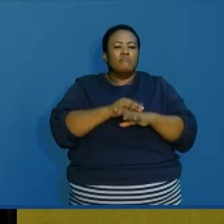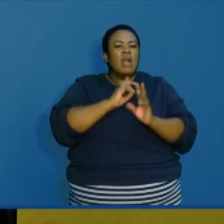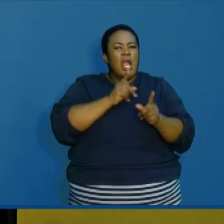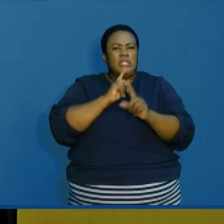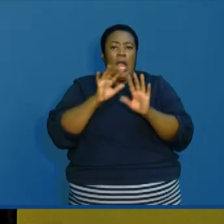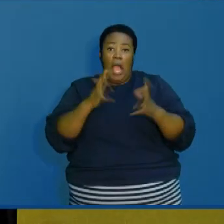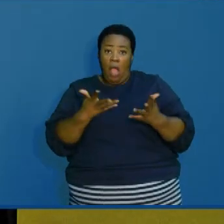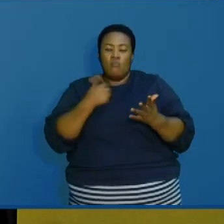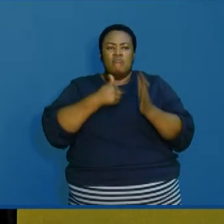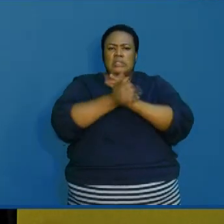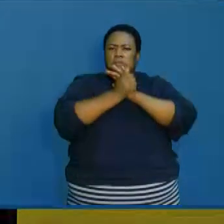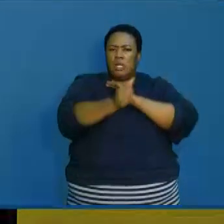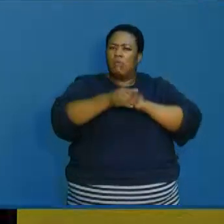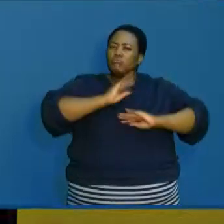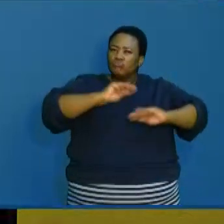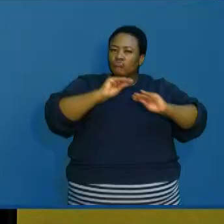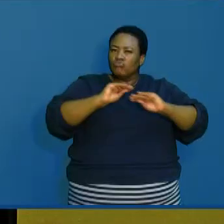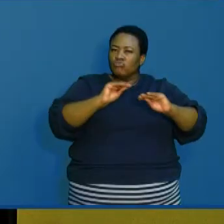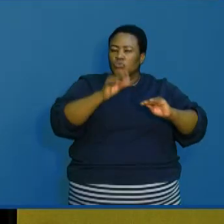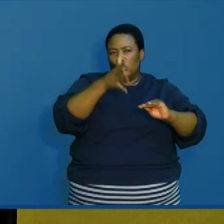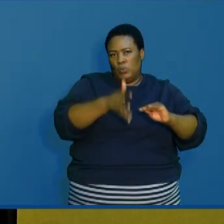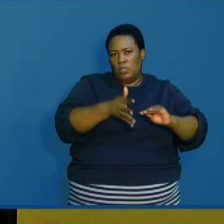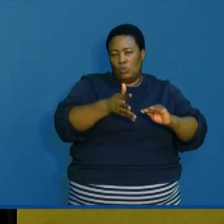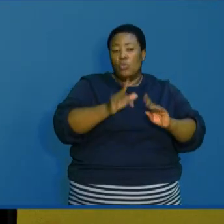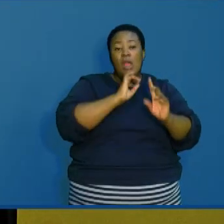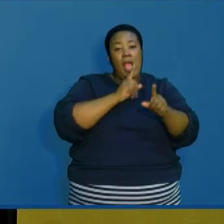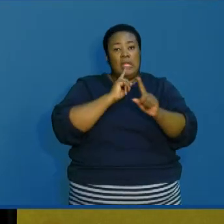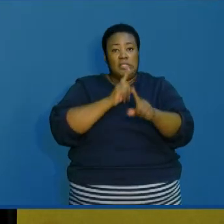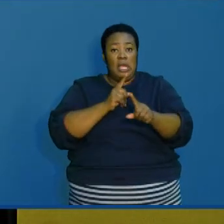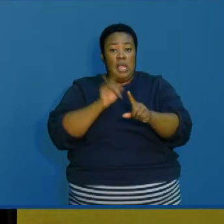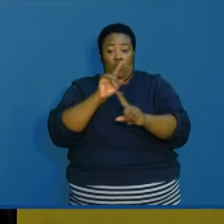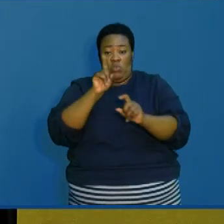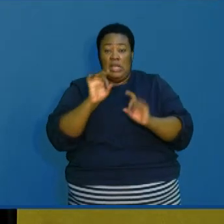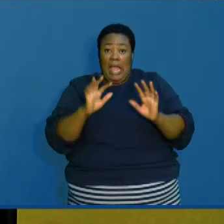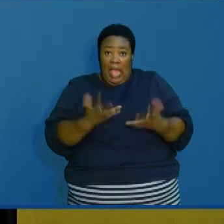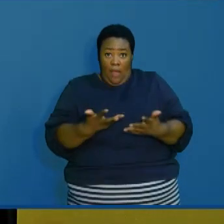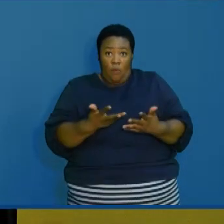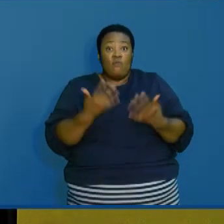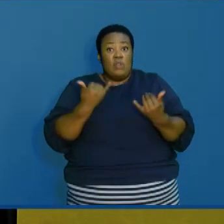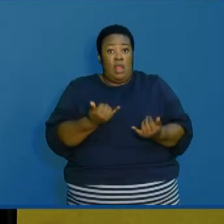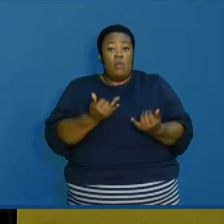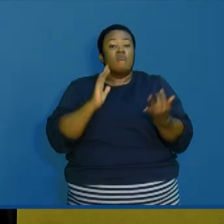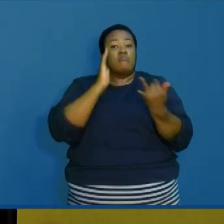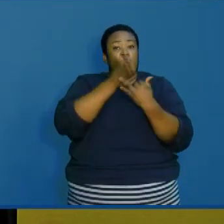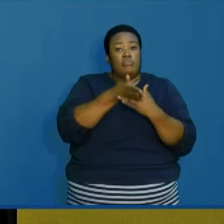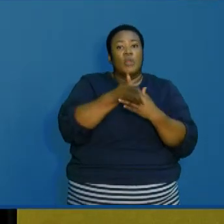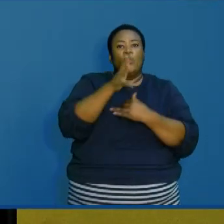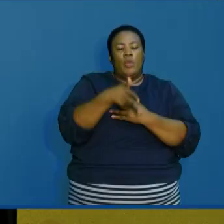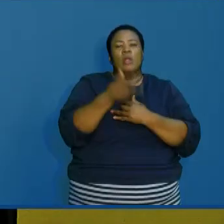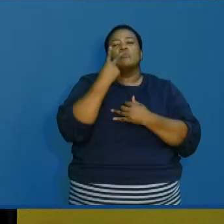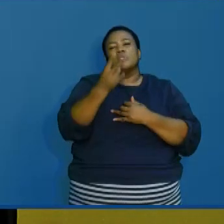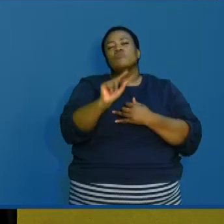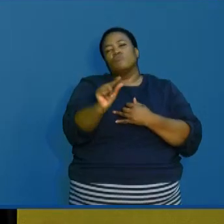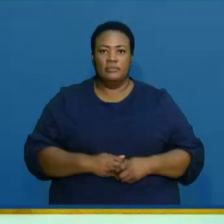skill on how to basically try and answer them. We're going to go into an ad break now. See you just